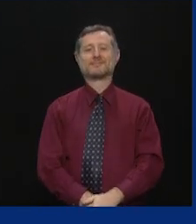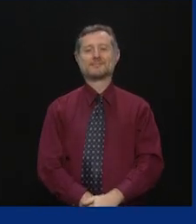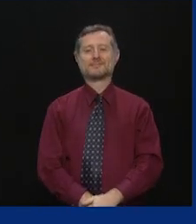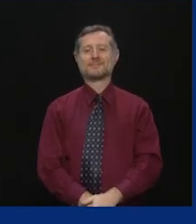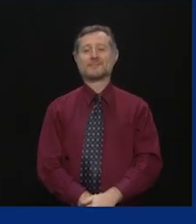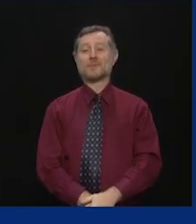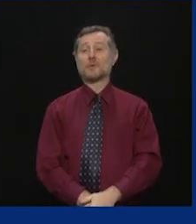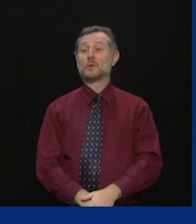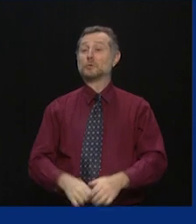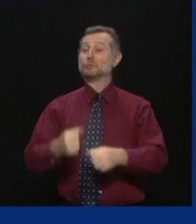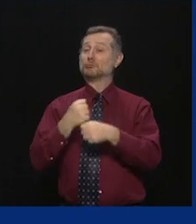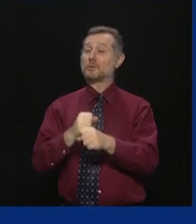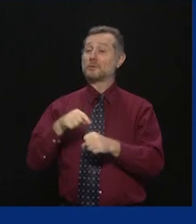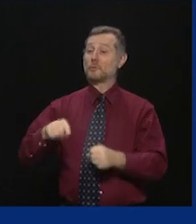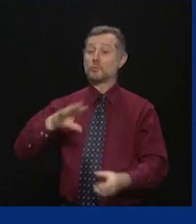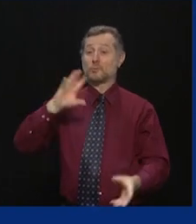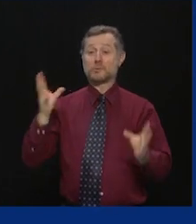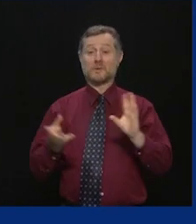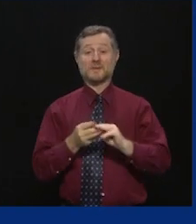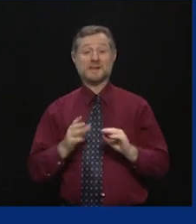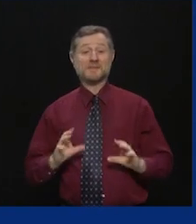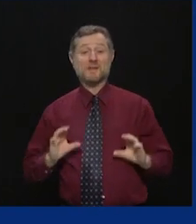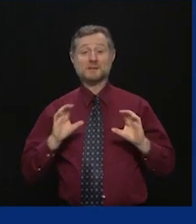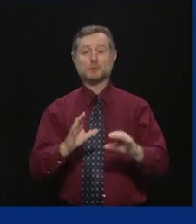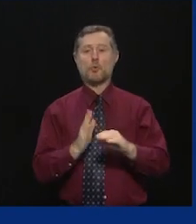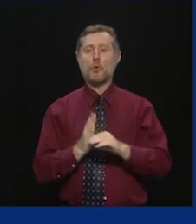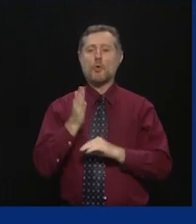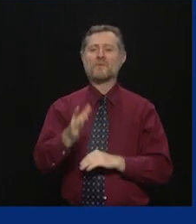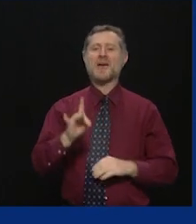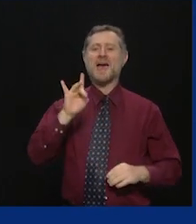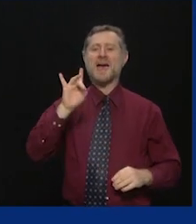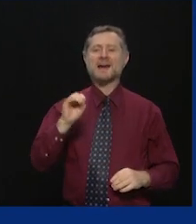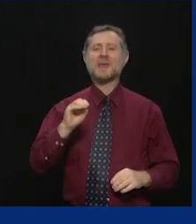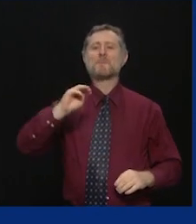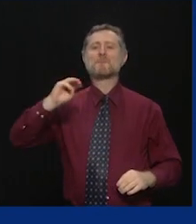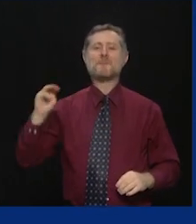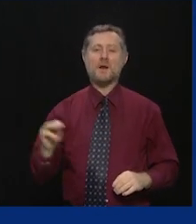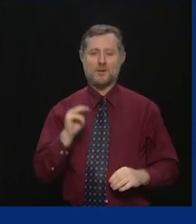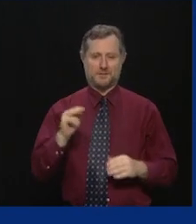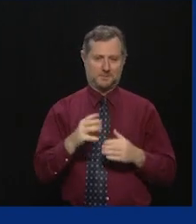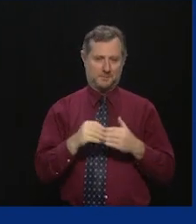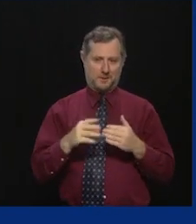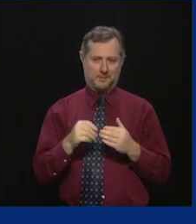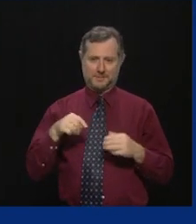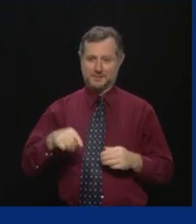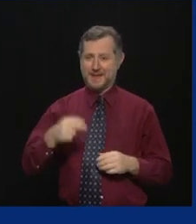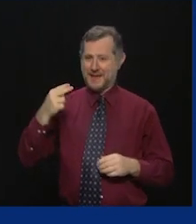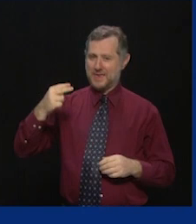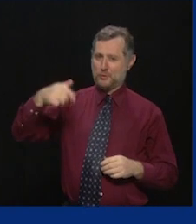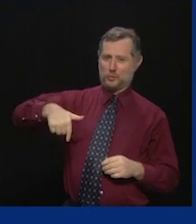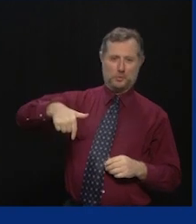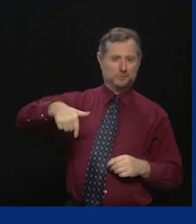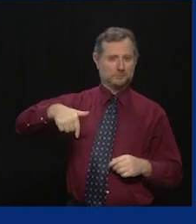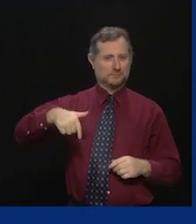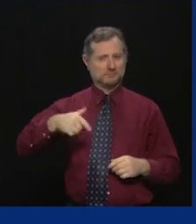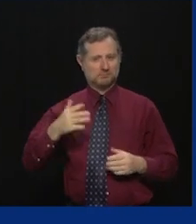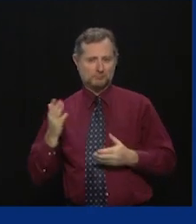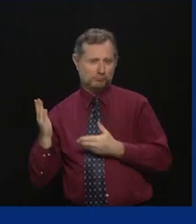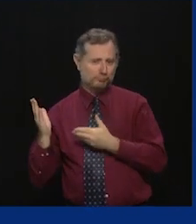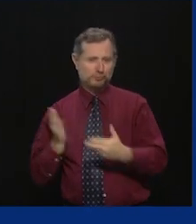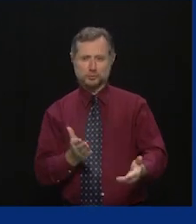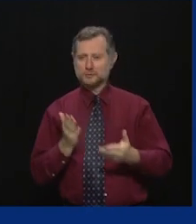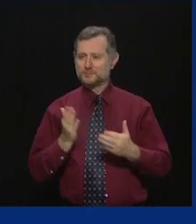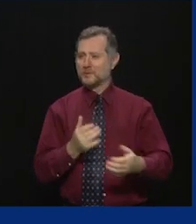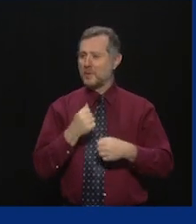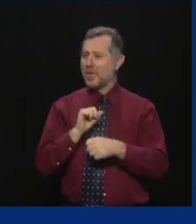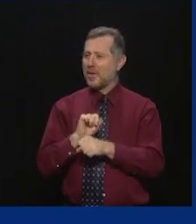Creating a total investment of over $80 million for their headquarters and bringing over 340 employees to the heart of